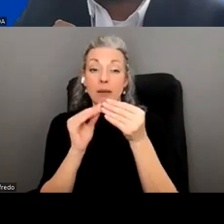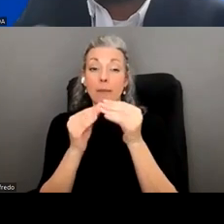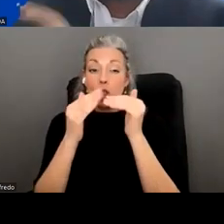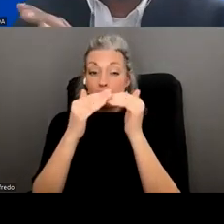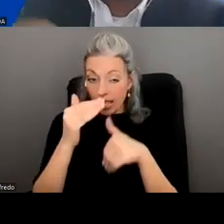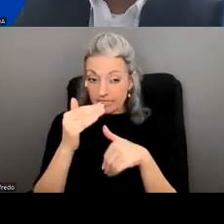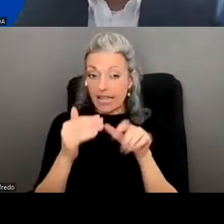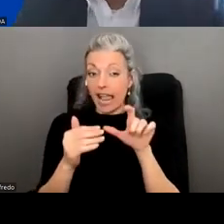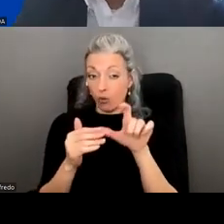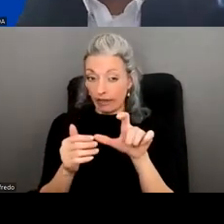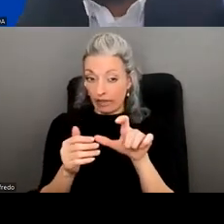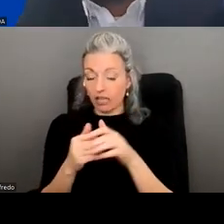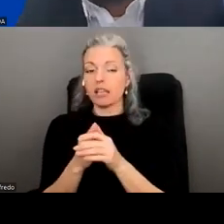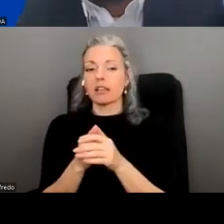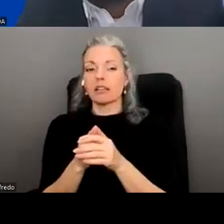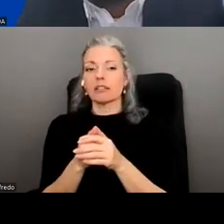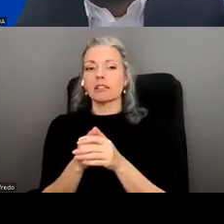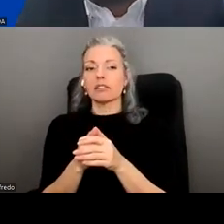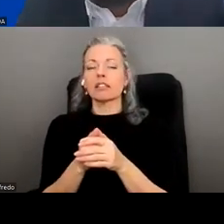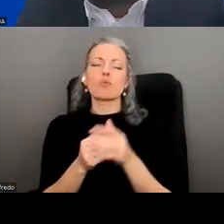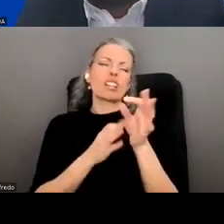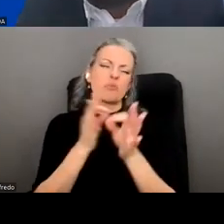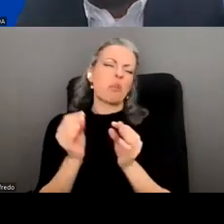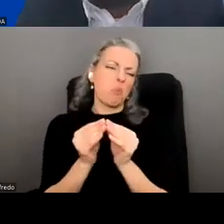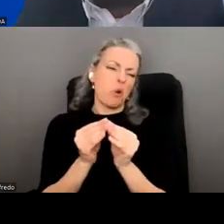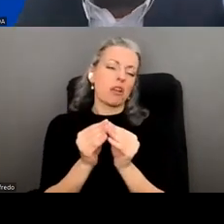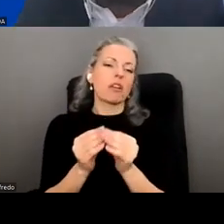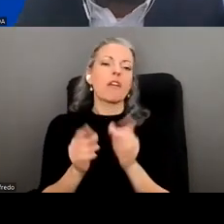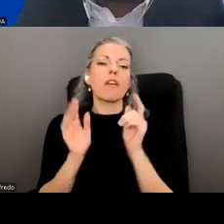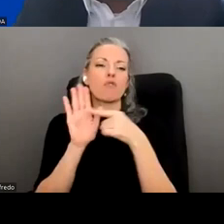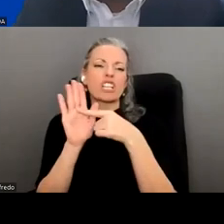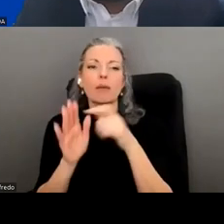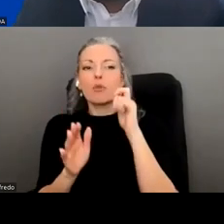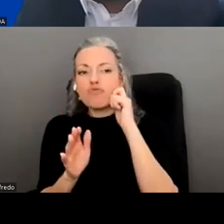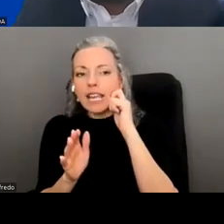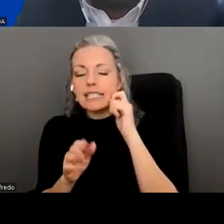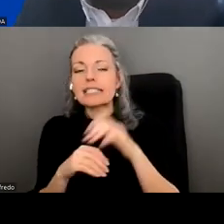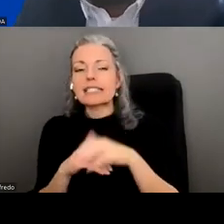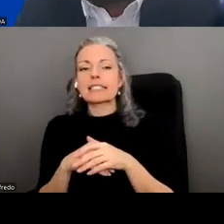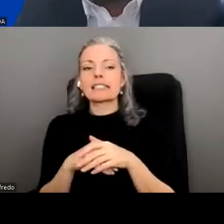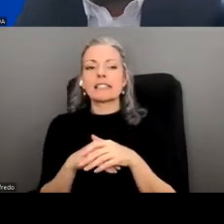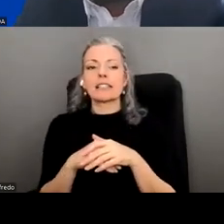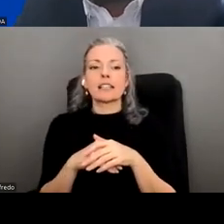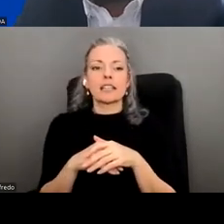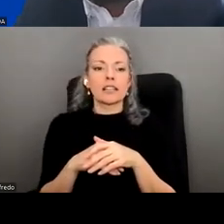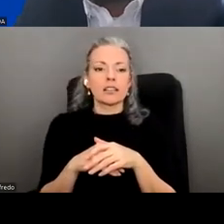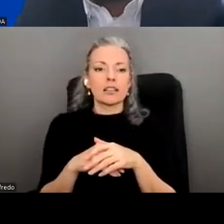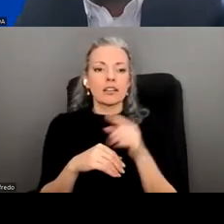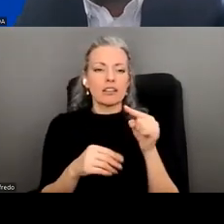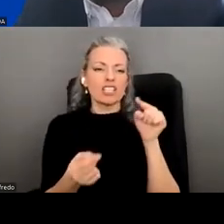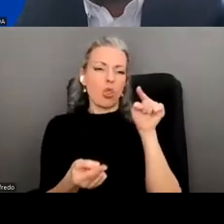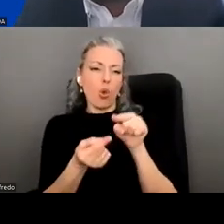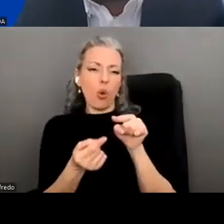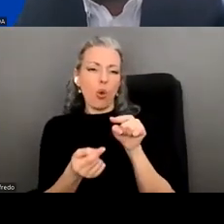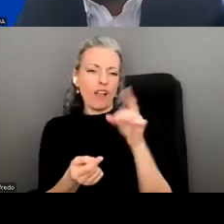one of these bars here to provide some context of what I mean there. So for race, for example, the equity index score is only 18. That's pretty low out of 100.